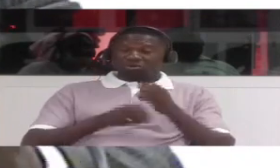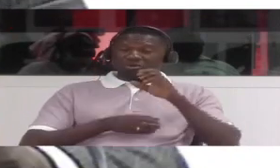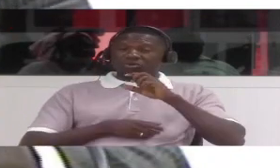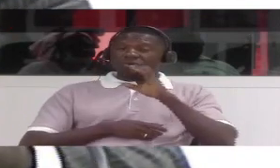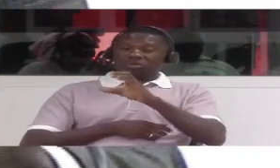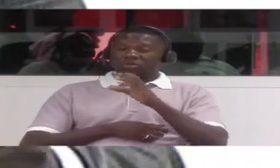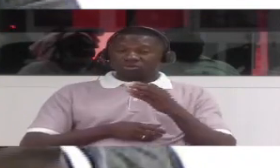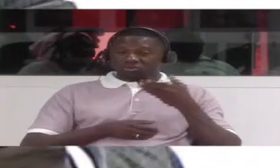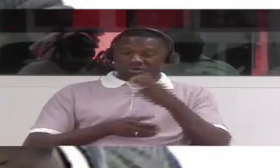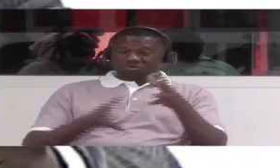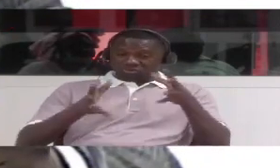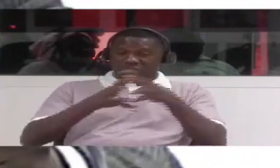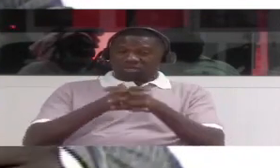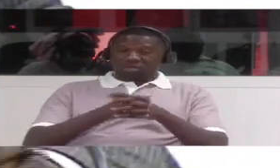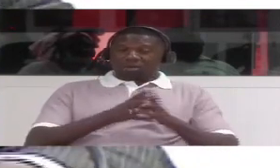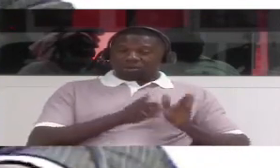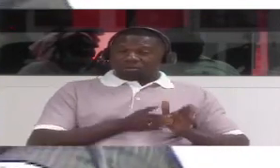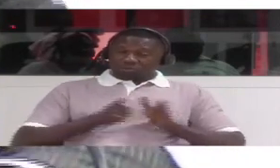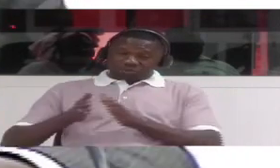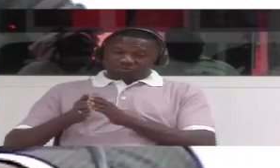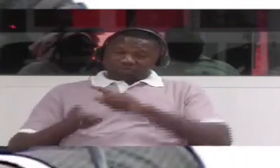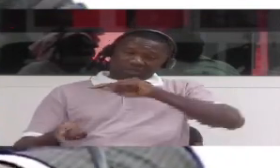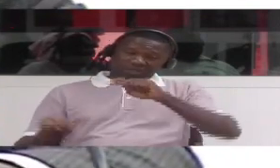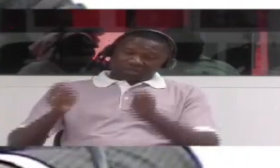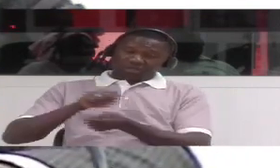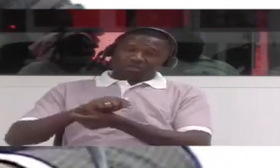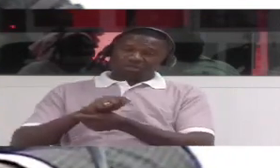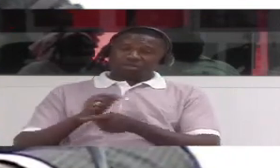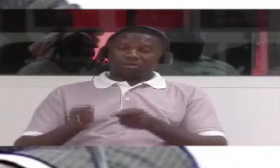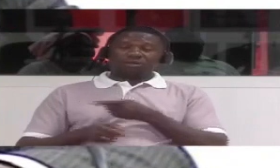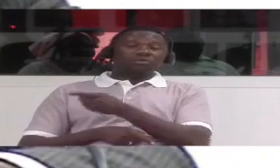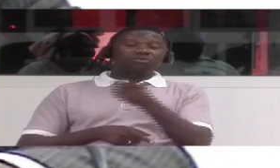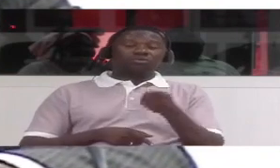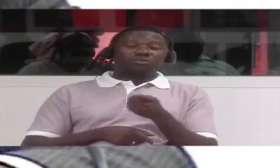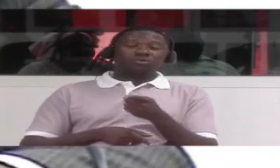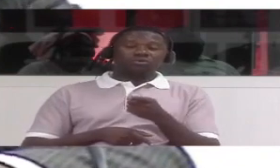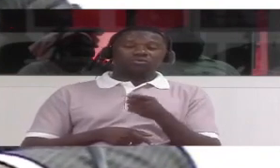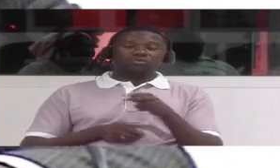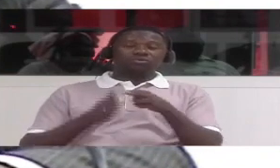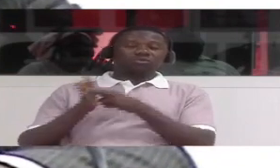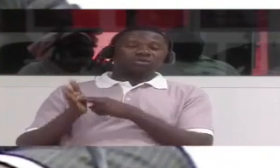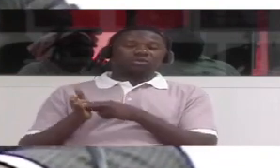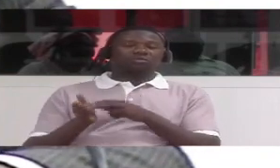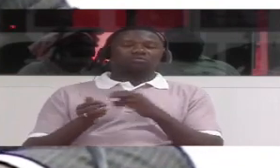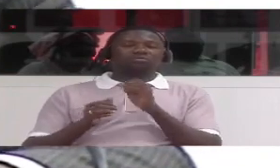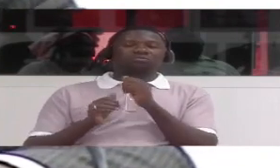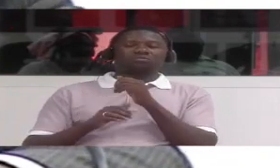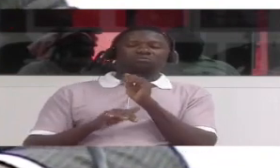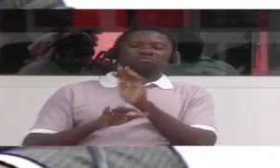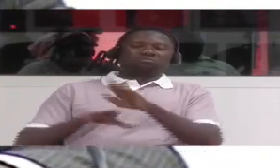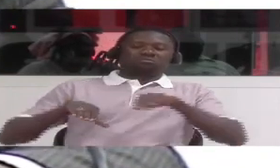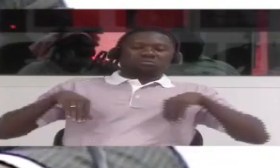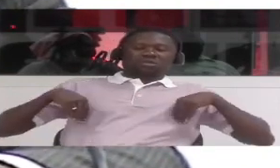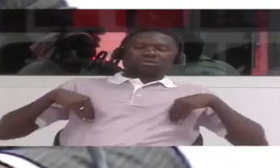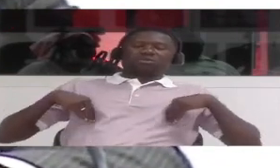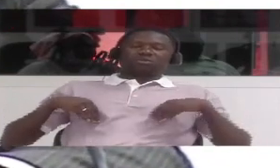and pushed for a change, those principles are gradually being abandoned. I know this because I talk to